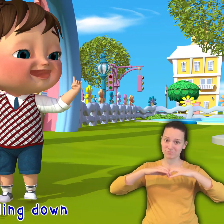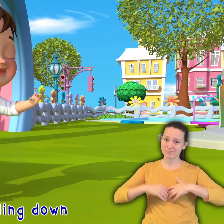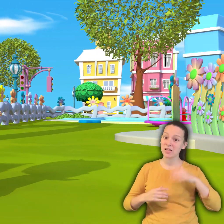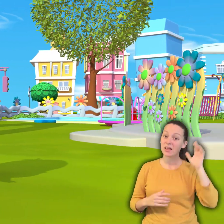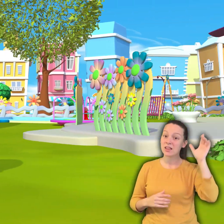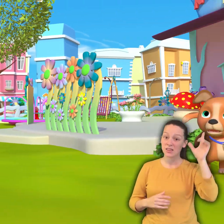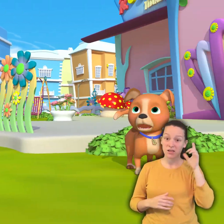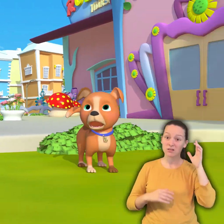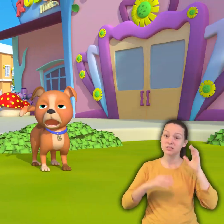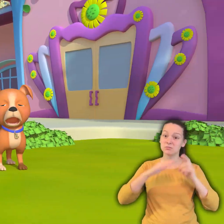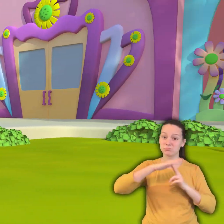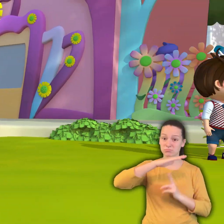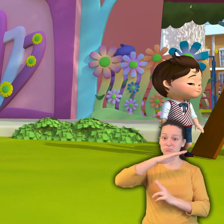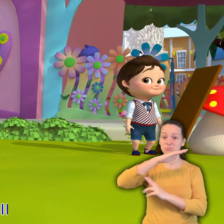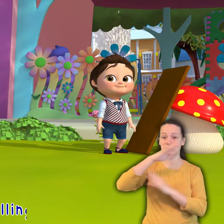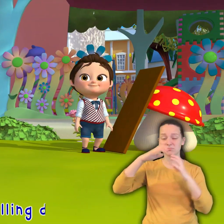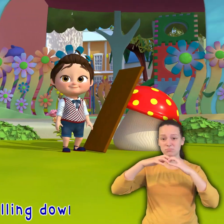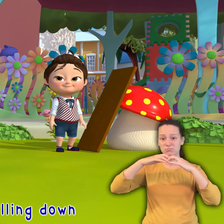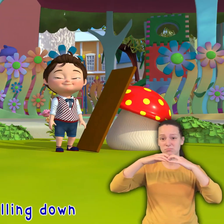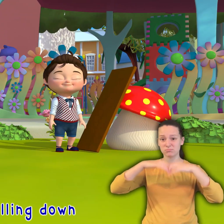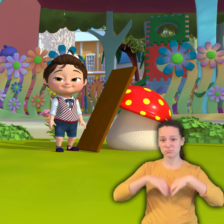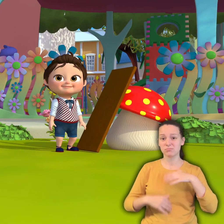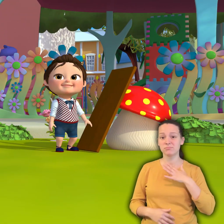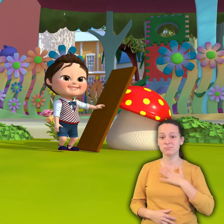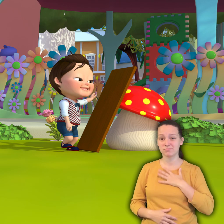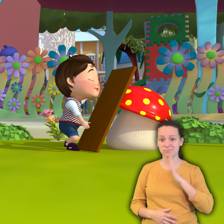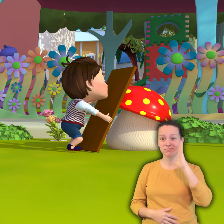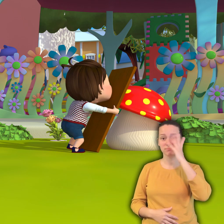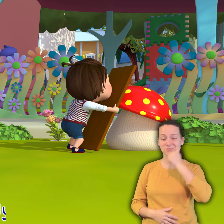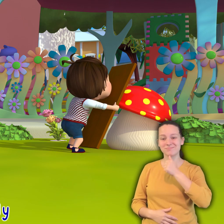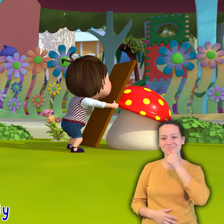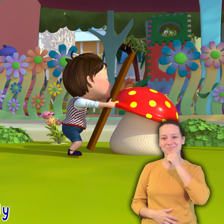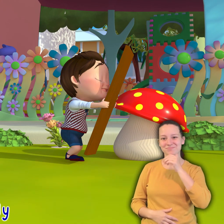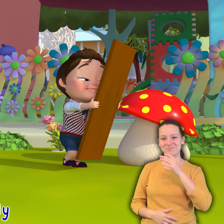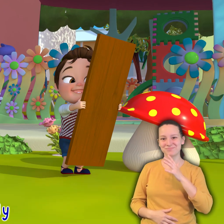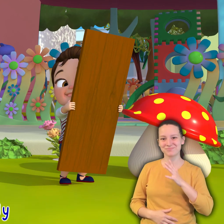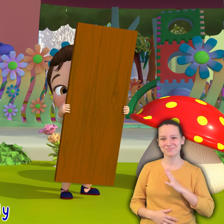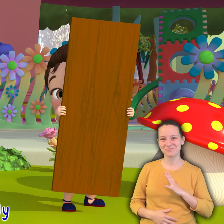falling down London bridge is falling down